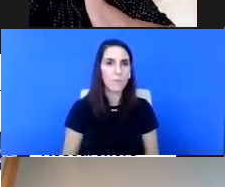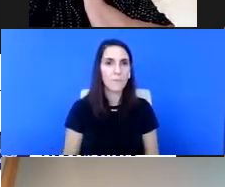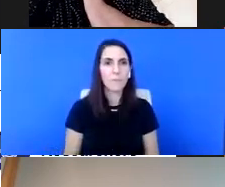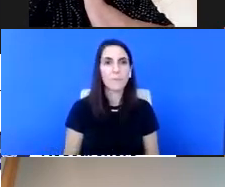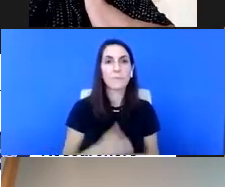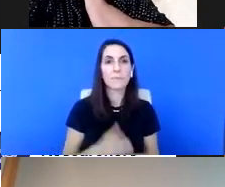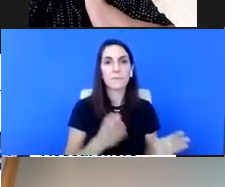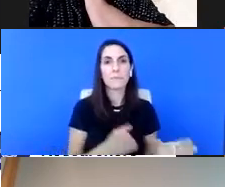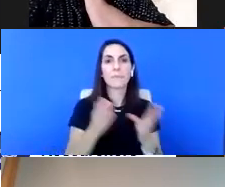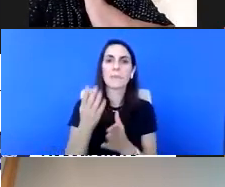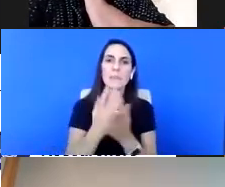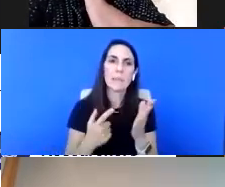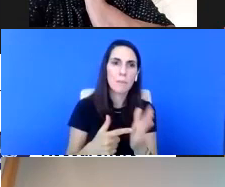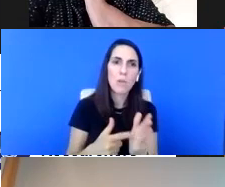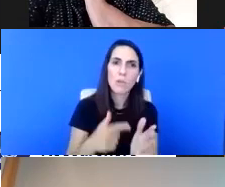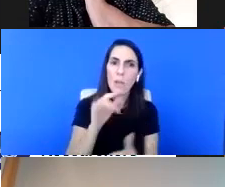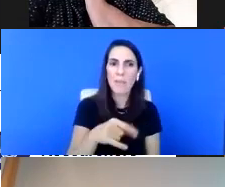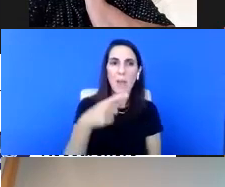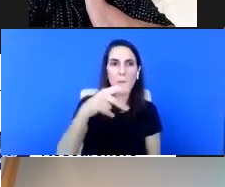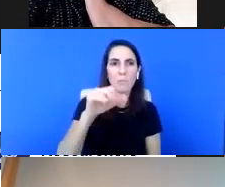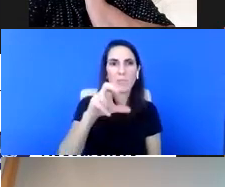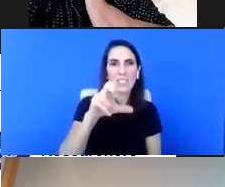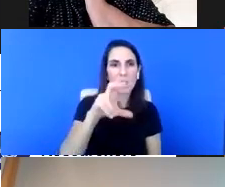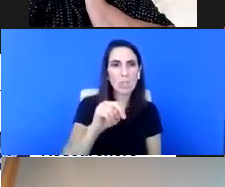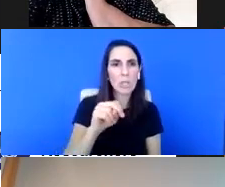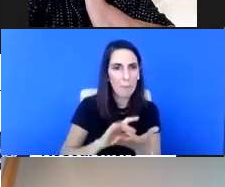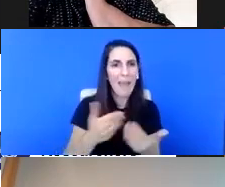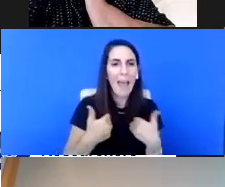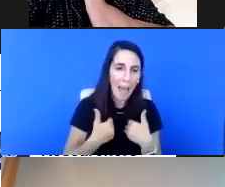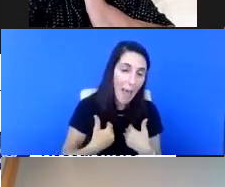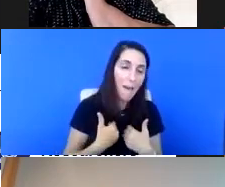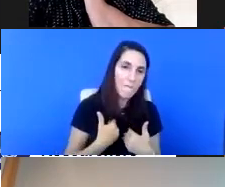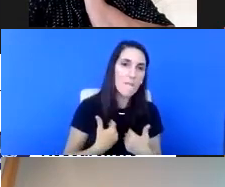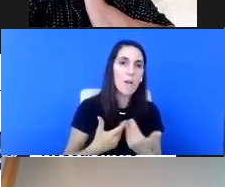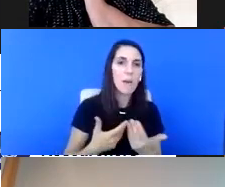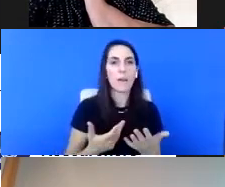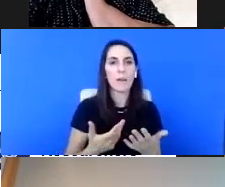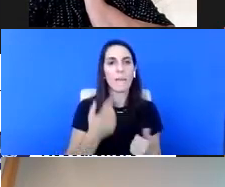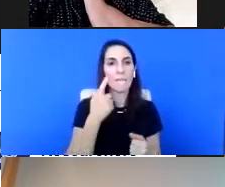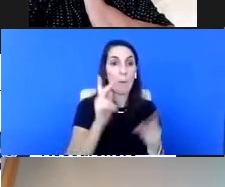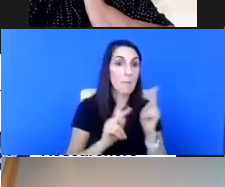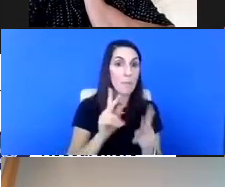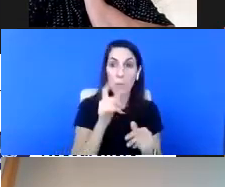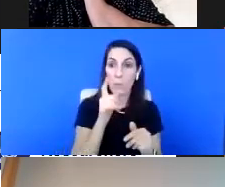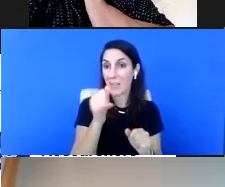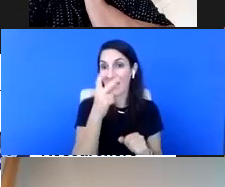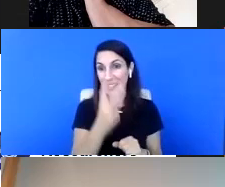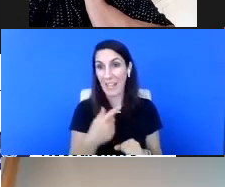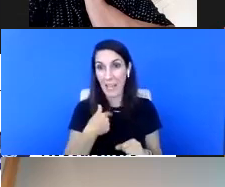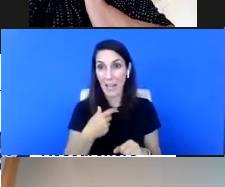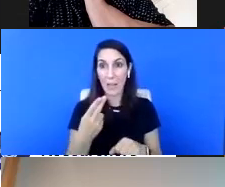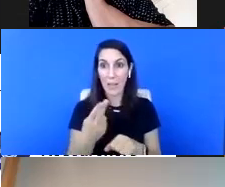So what are some examples of precision medicine? Well, we have precision medicine already in some degrees. For those of you who can see, you can see I'm